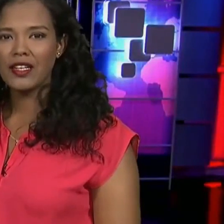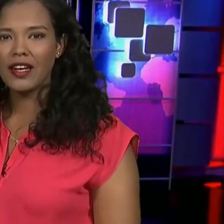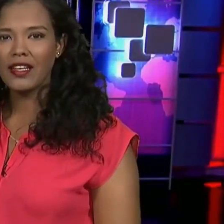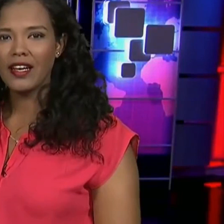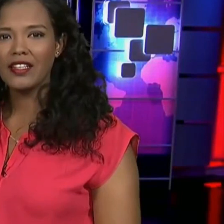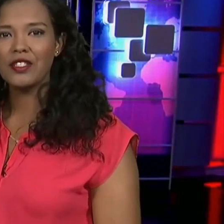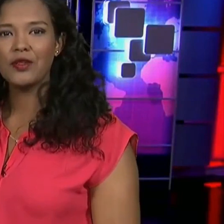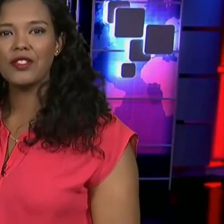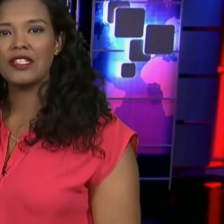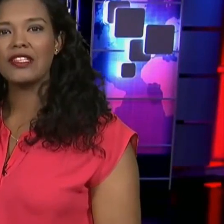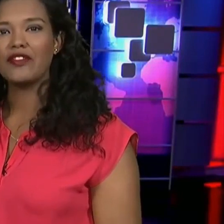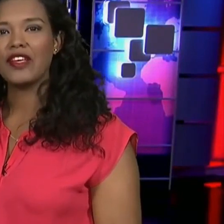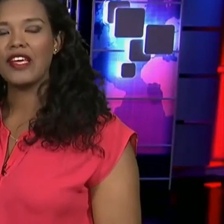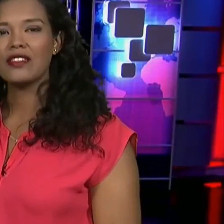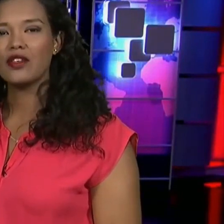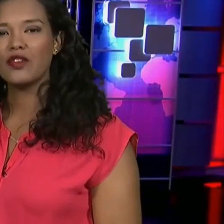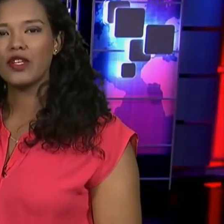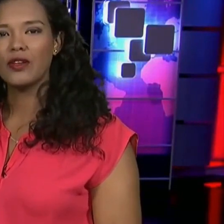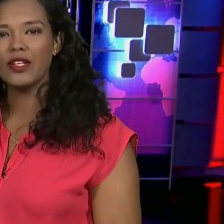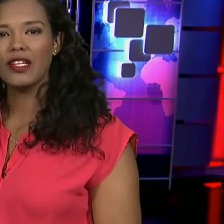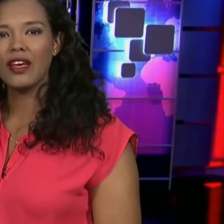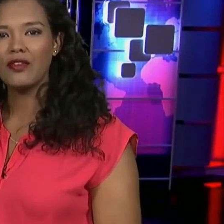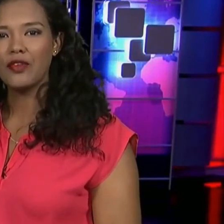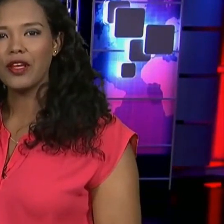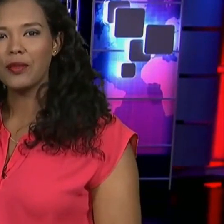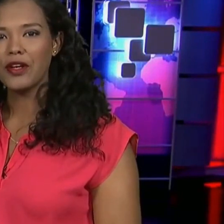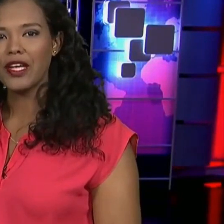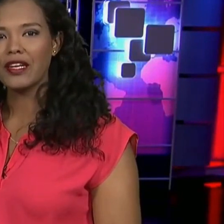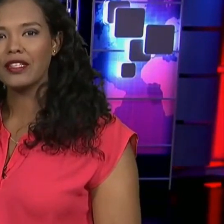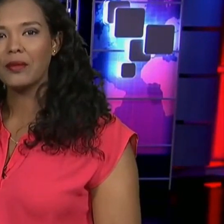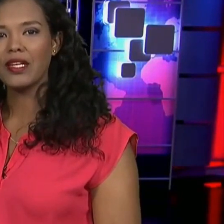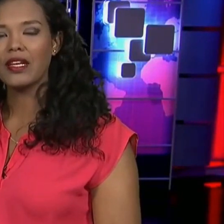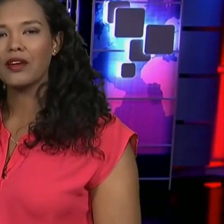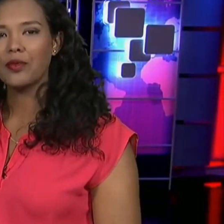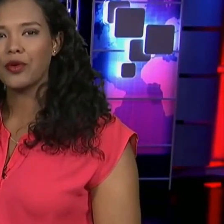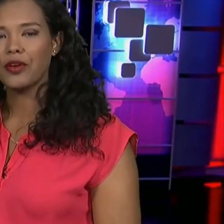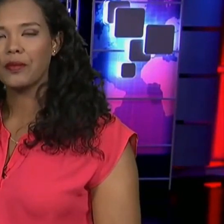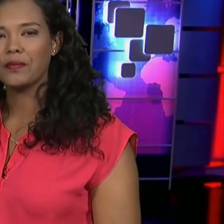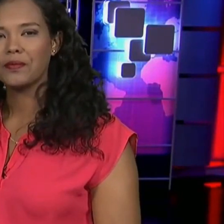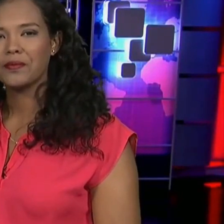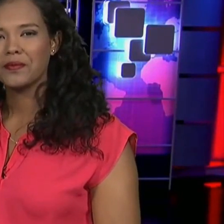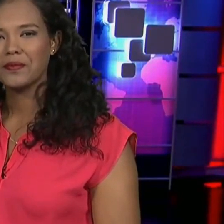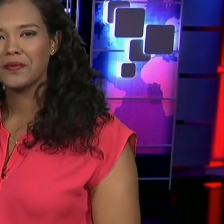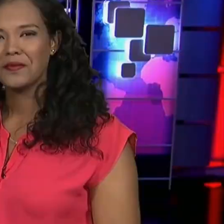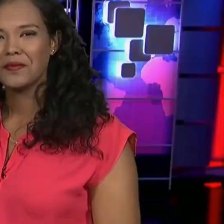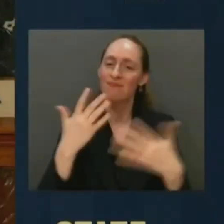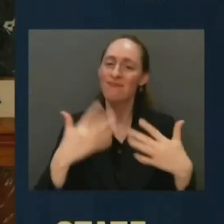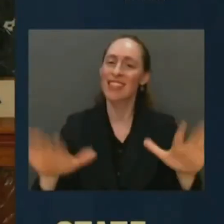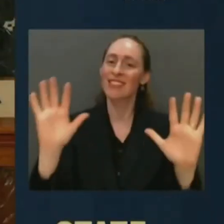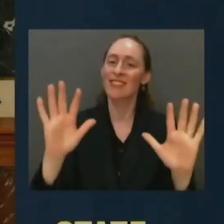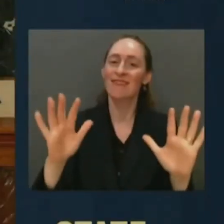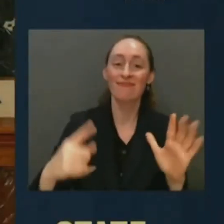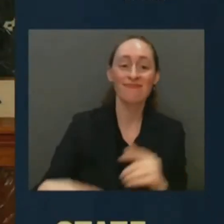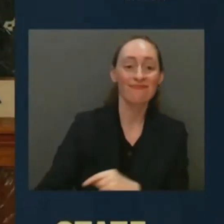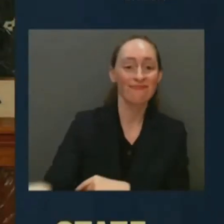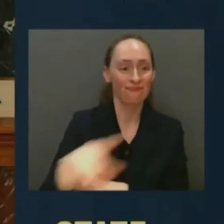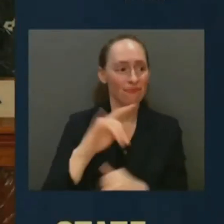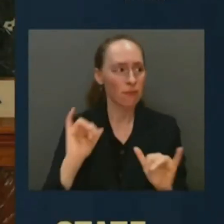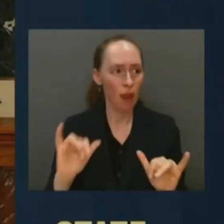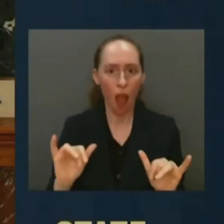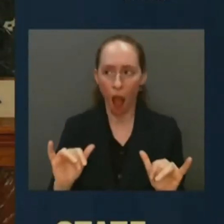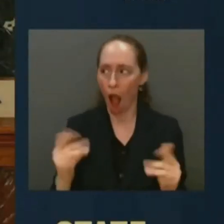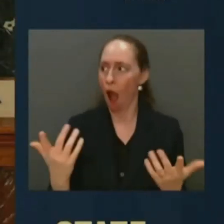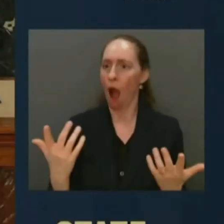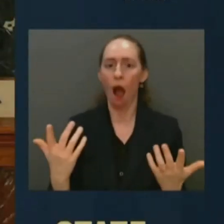Additionally, he highlighted the significance of including every American in the Medicare program. Look, there are millions of